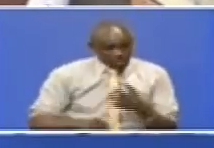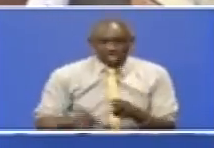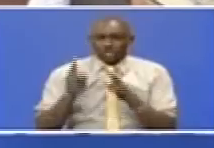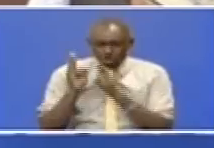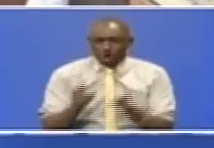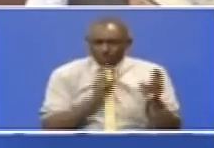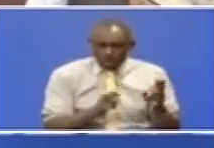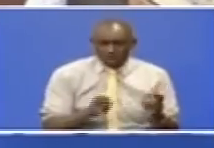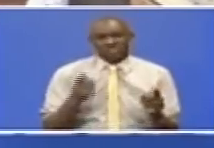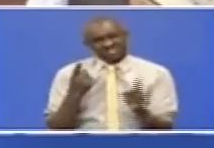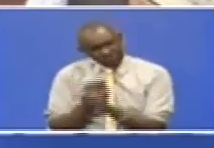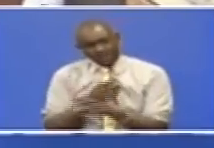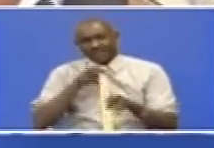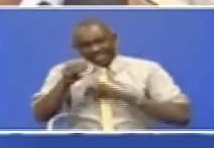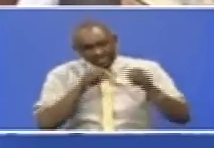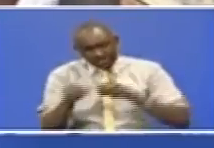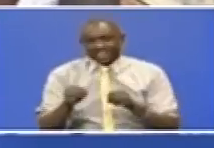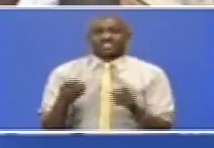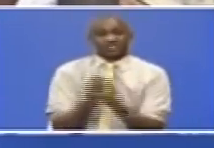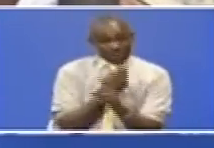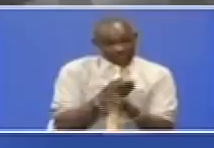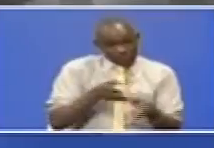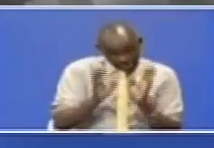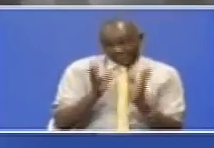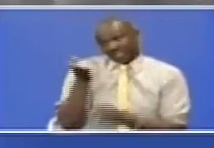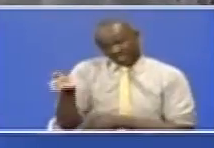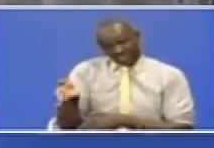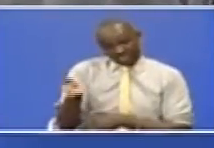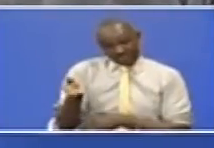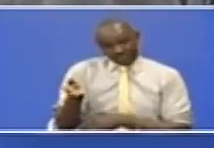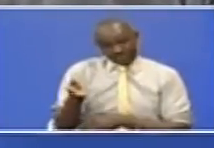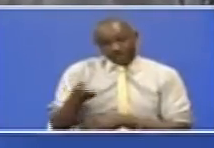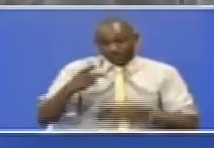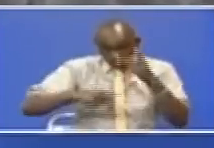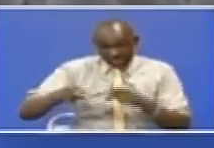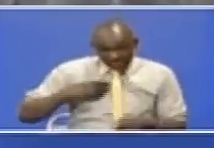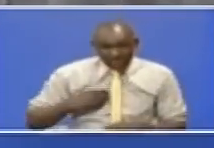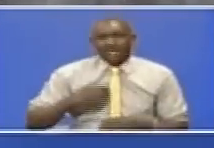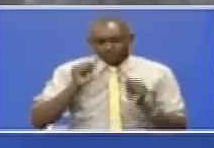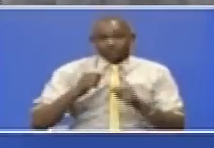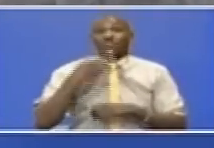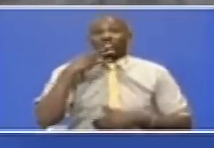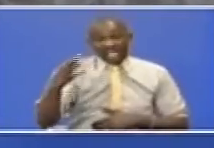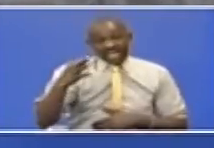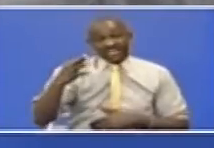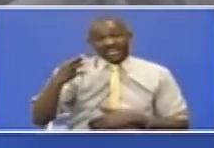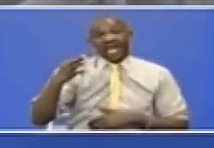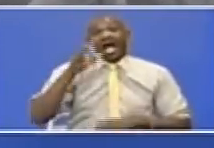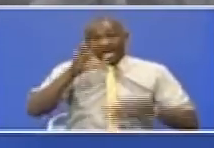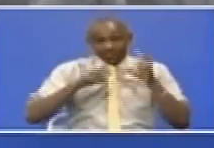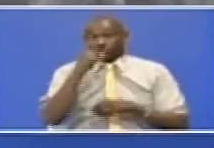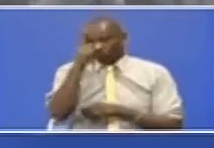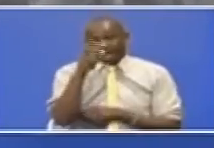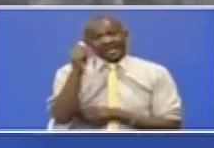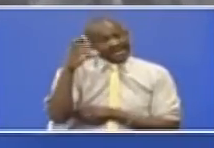normal disease management practices that have to be done. You can be able to keep 300 animals in 1 acre. It takes